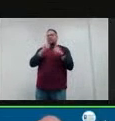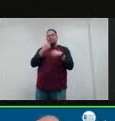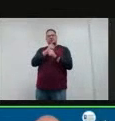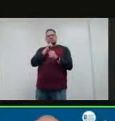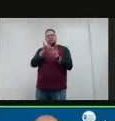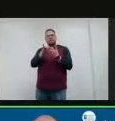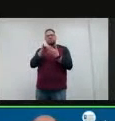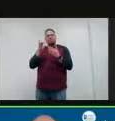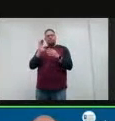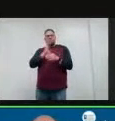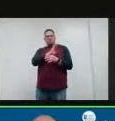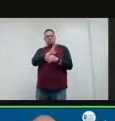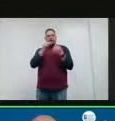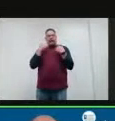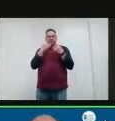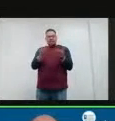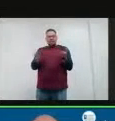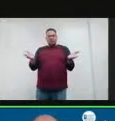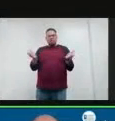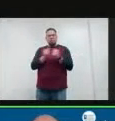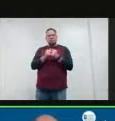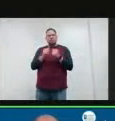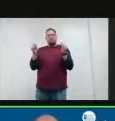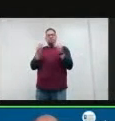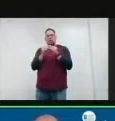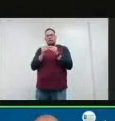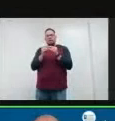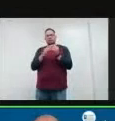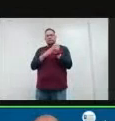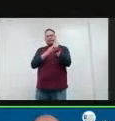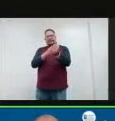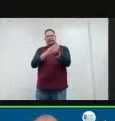has materials, you know, with a little more lead time.